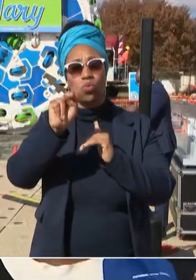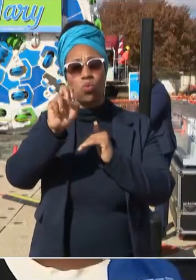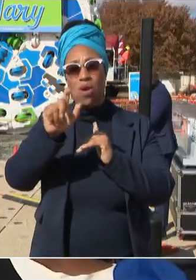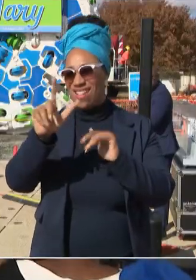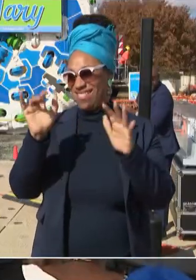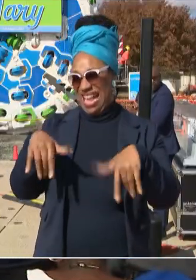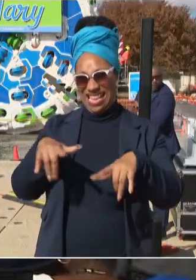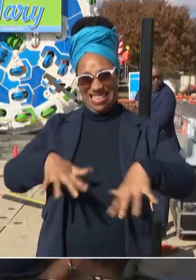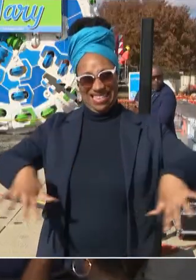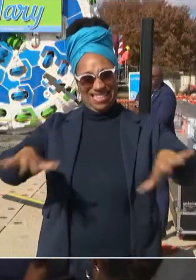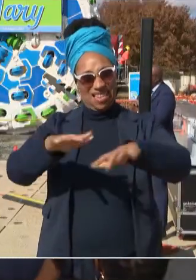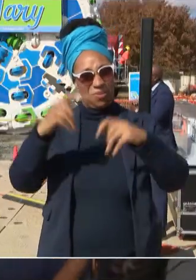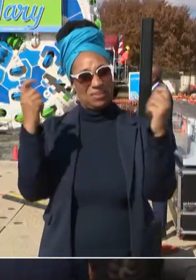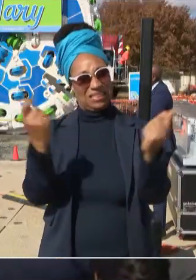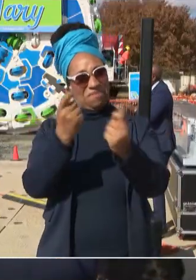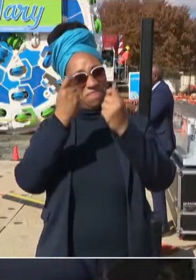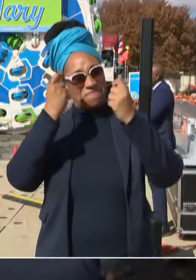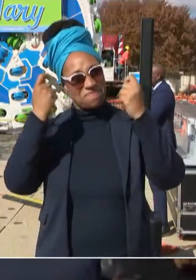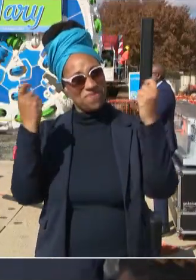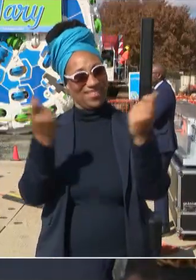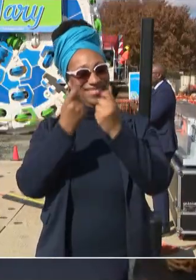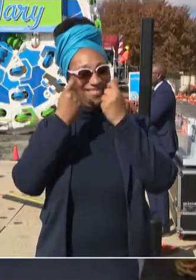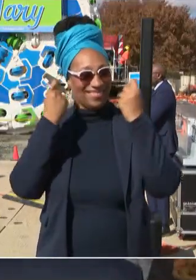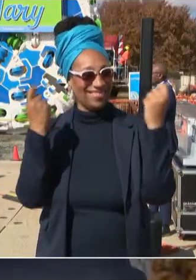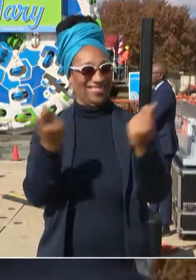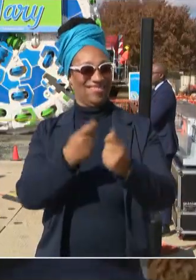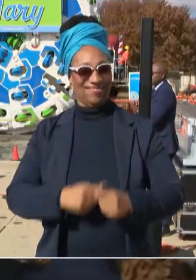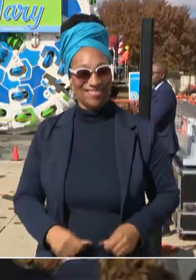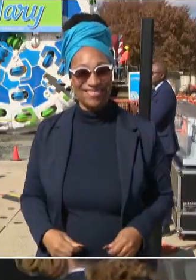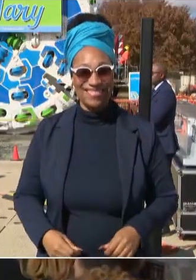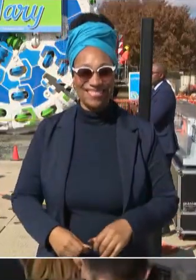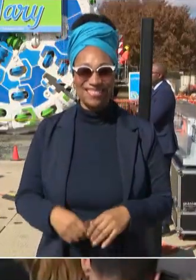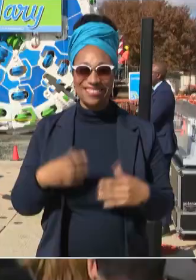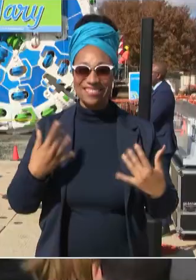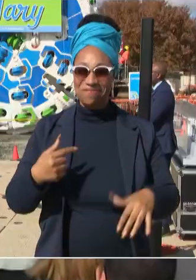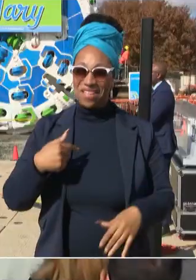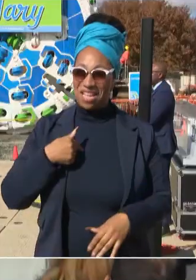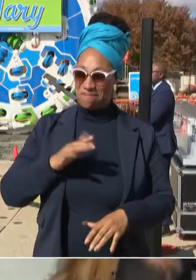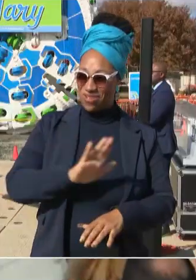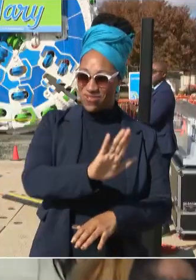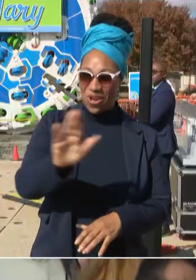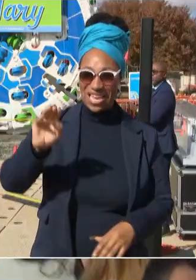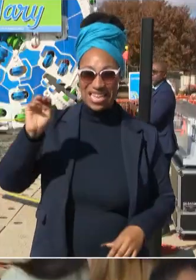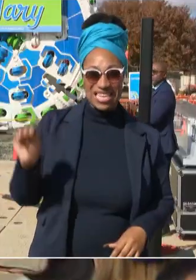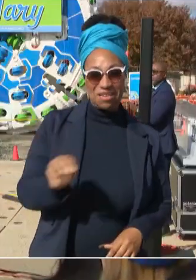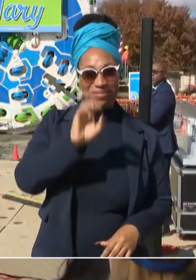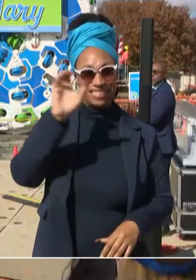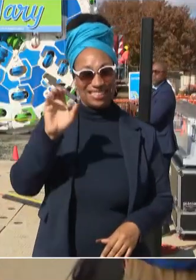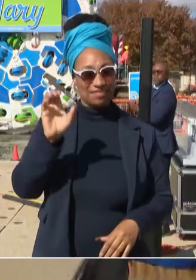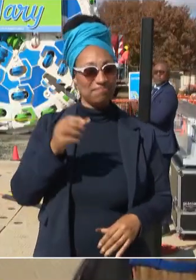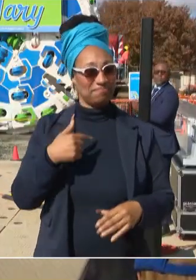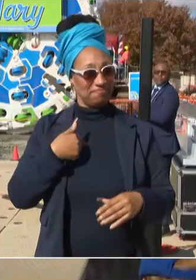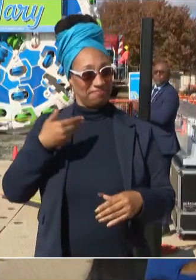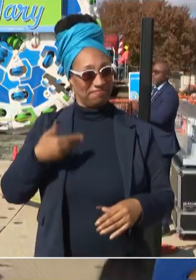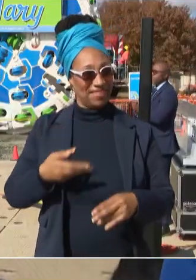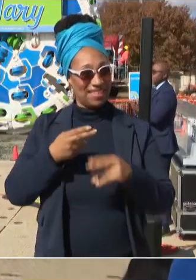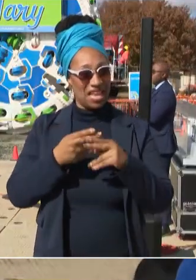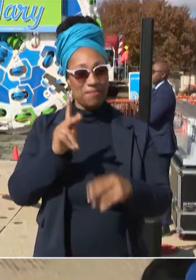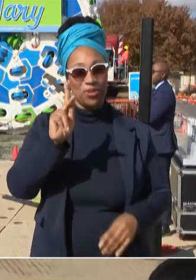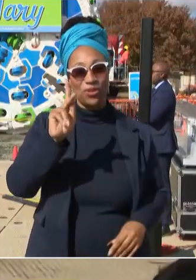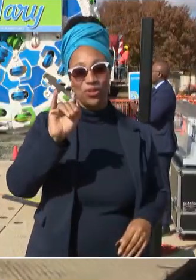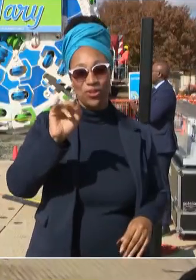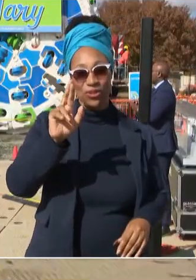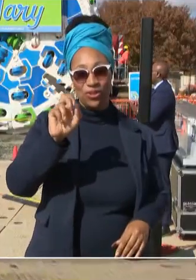at DC Water, and I have the pleasure of serving as your MC for today. That's a round of applause. We can do that. Thank